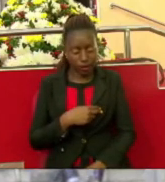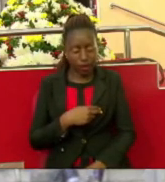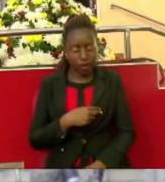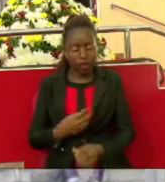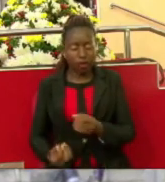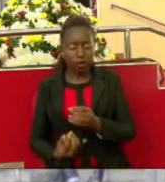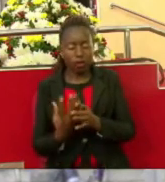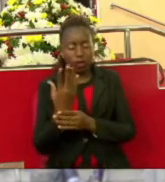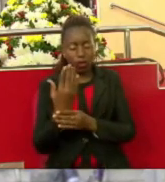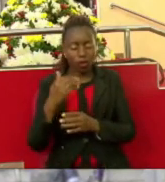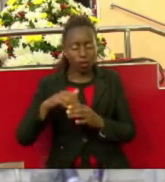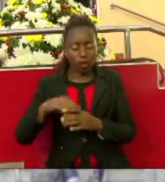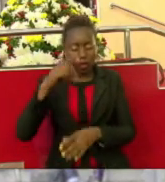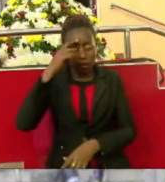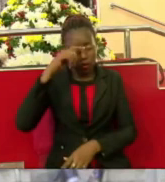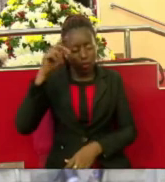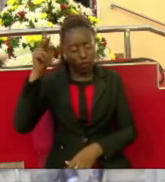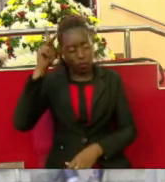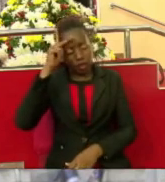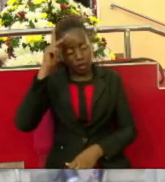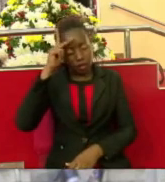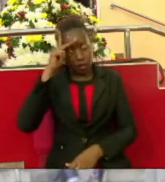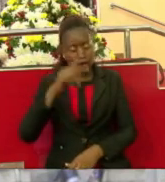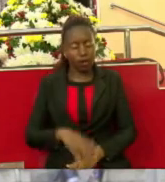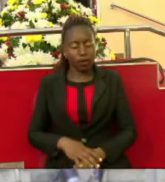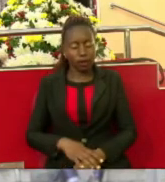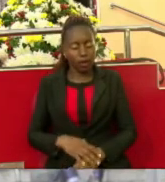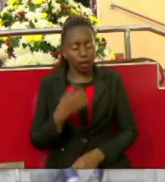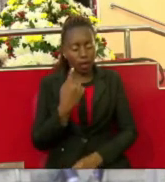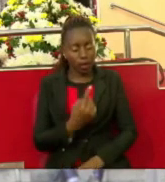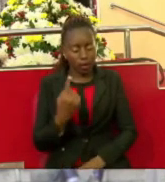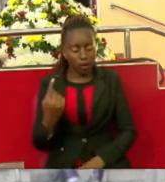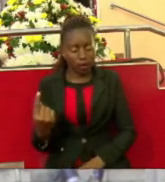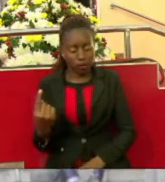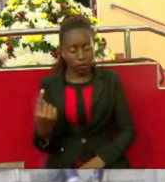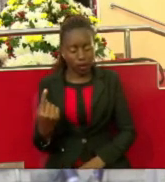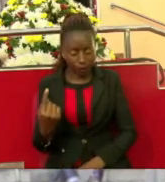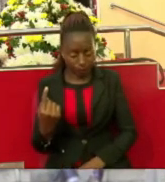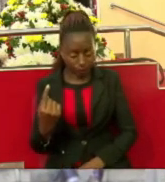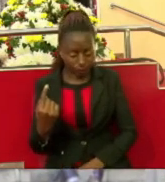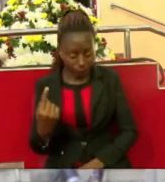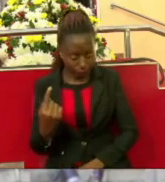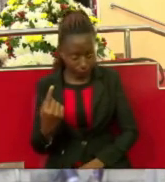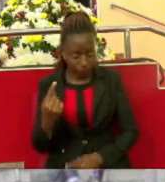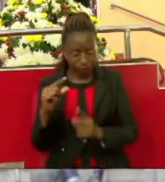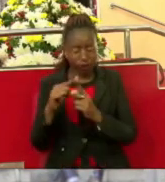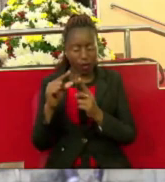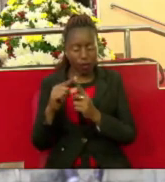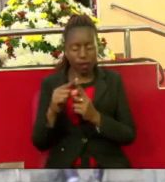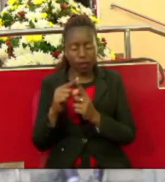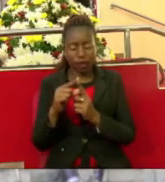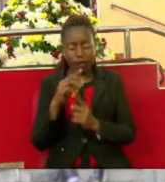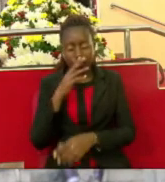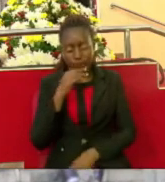in wisdom, our Father, that every word that has spoken about in their lives, O God, the word they have heard from